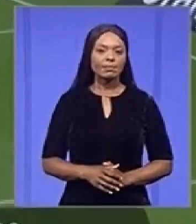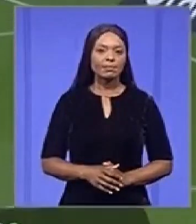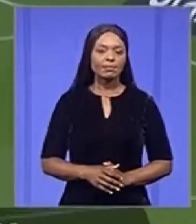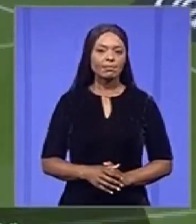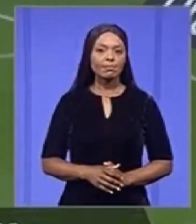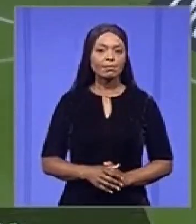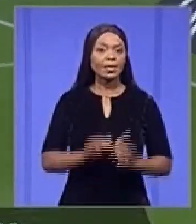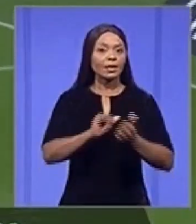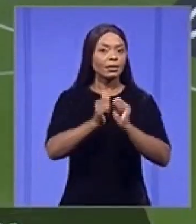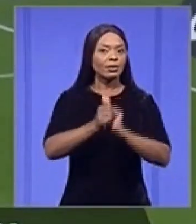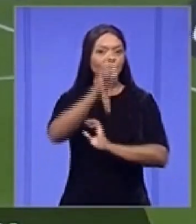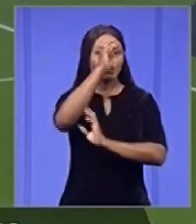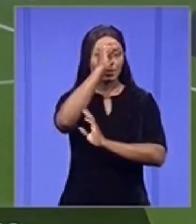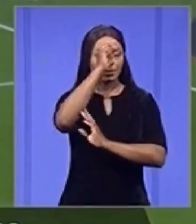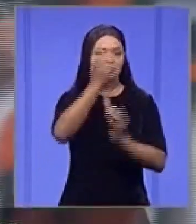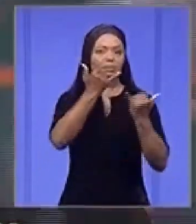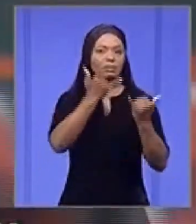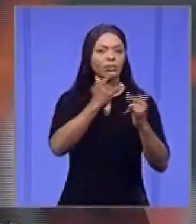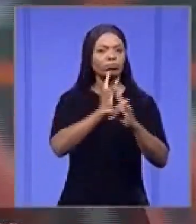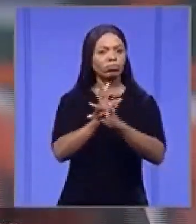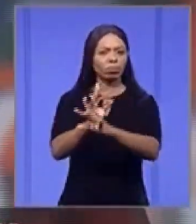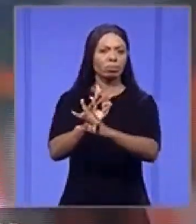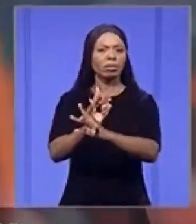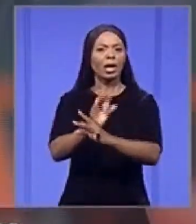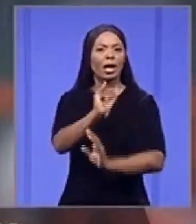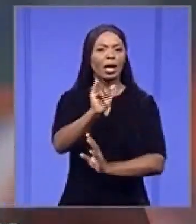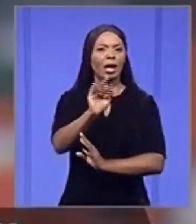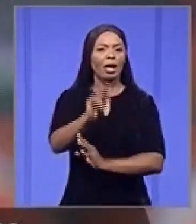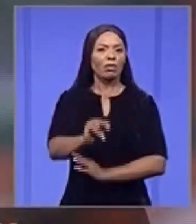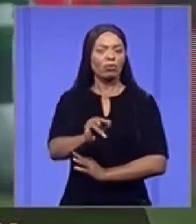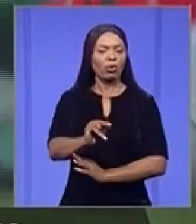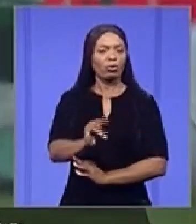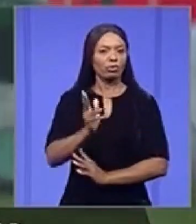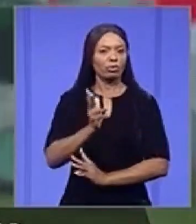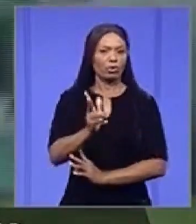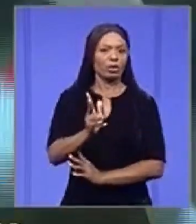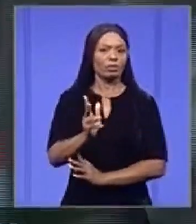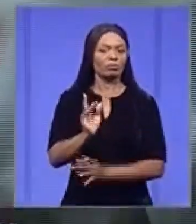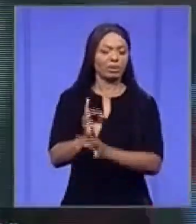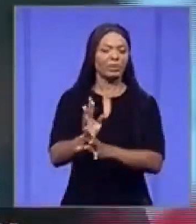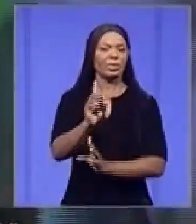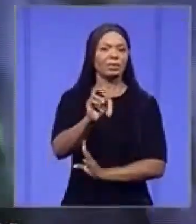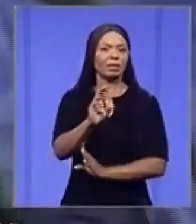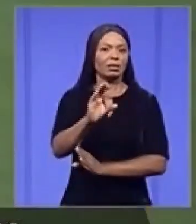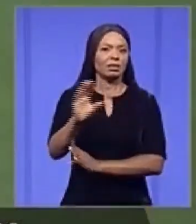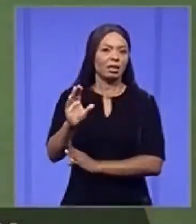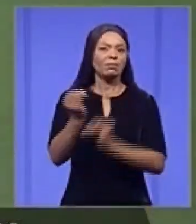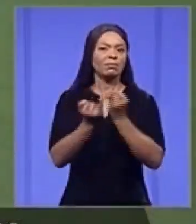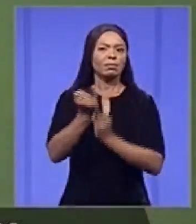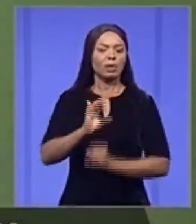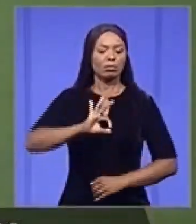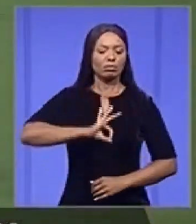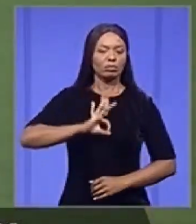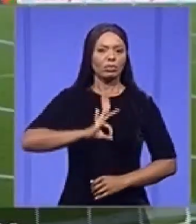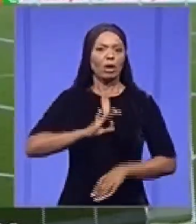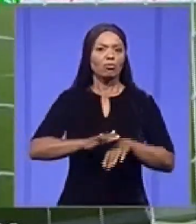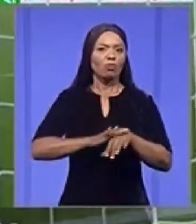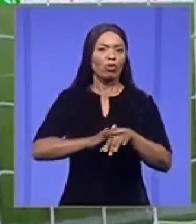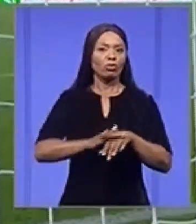Mo metshamekong Bafana ba ikelela go konosetsa tournament ya AFCON sentle ka go fenya DRC mo motshamekong wa medal wa bronze ka